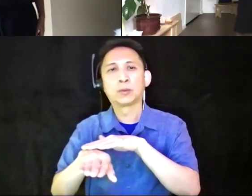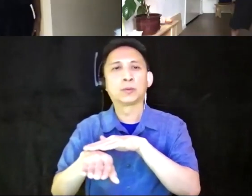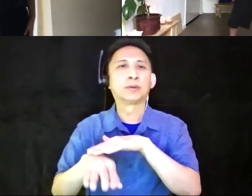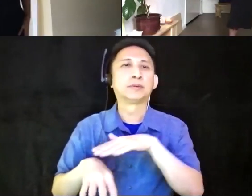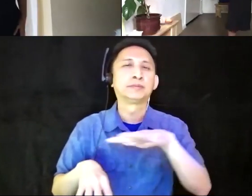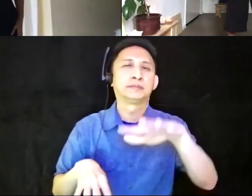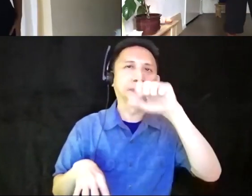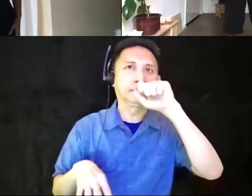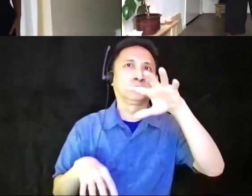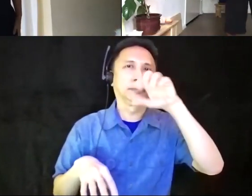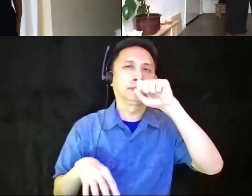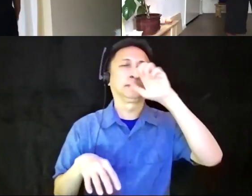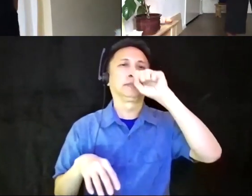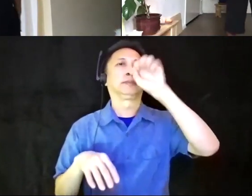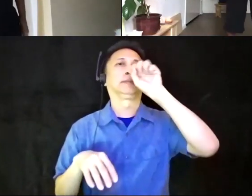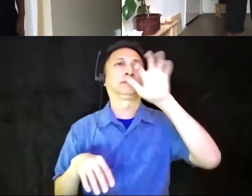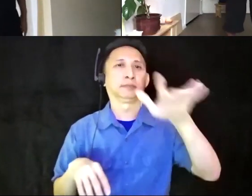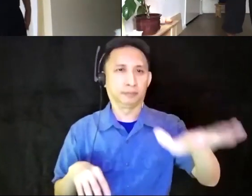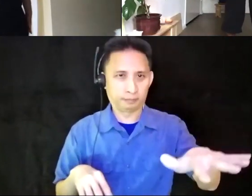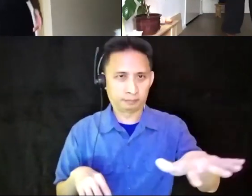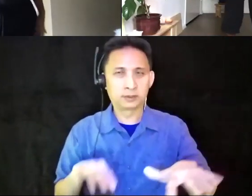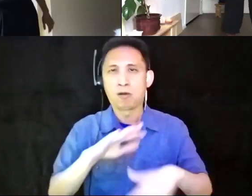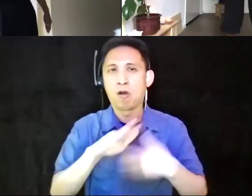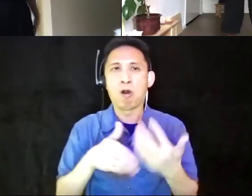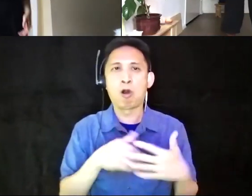ringing breaths,